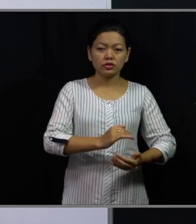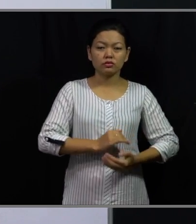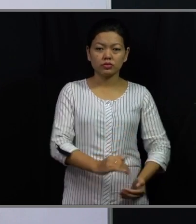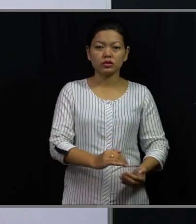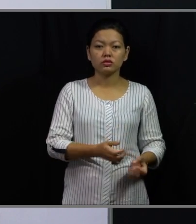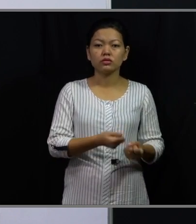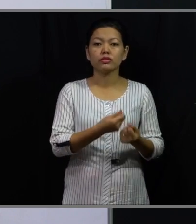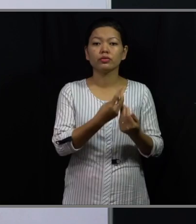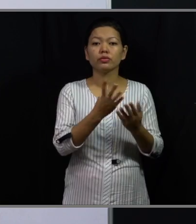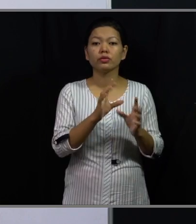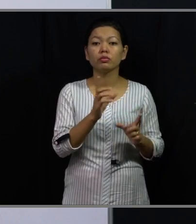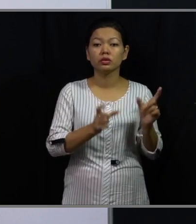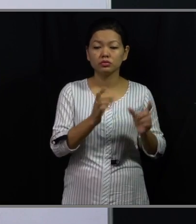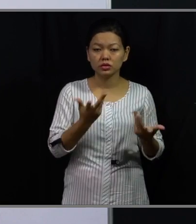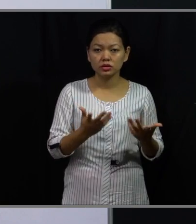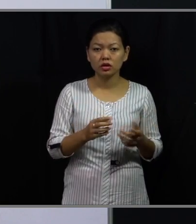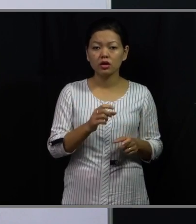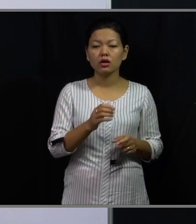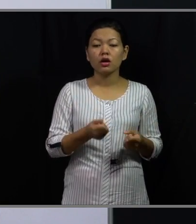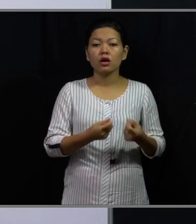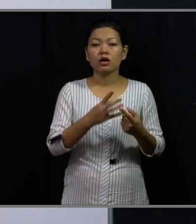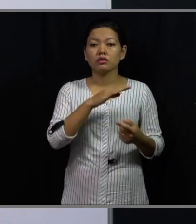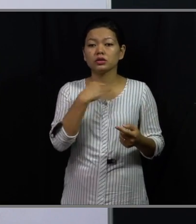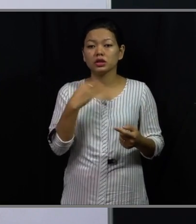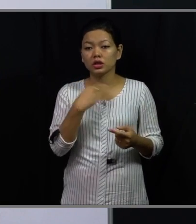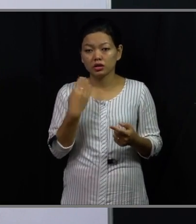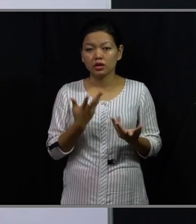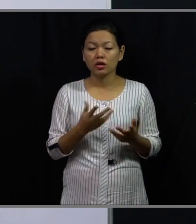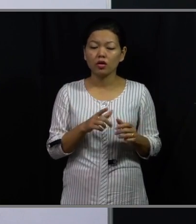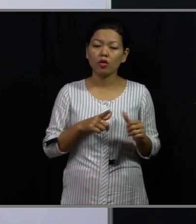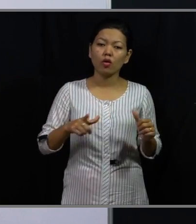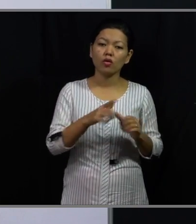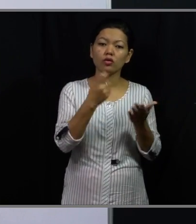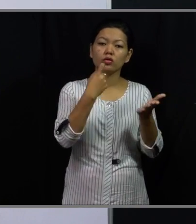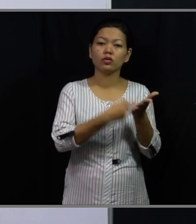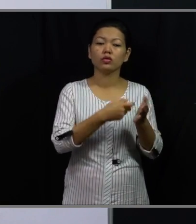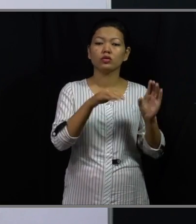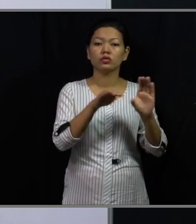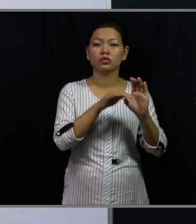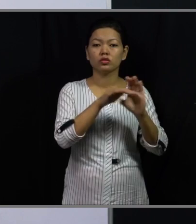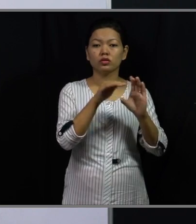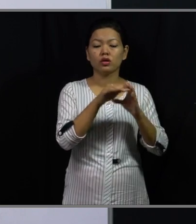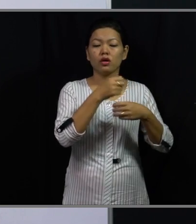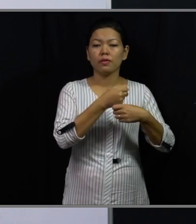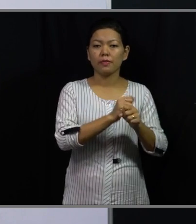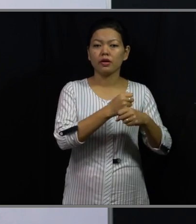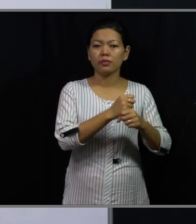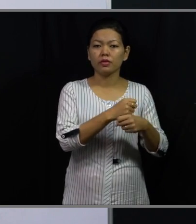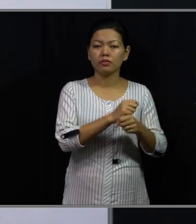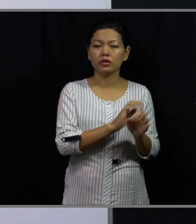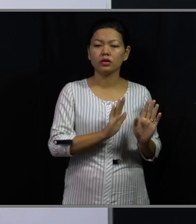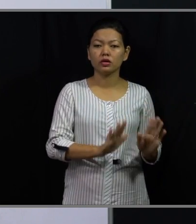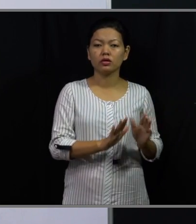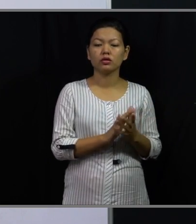etc. in the society, right? And also, it is an analytical science. Okay, it also